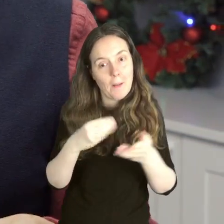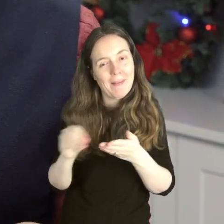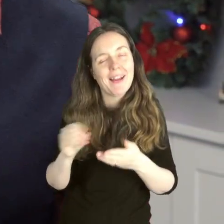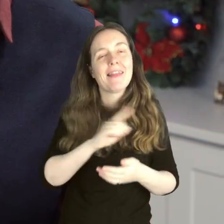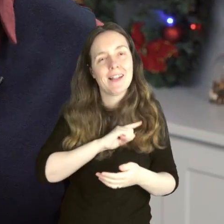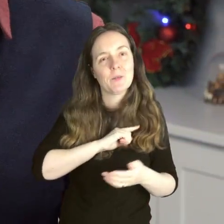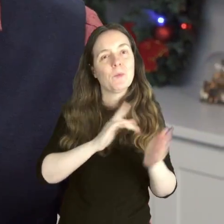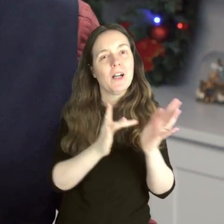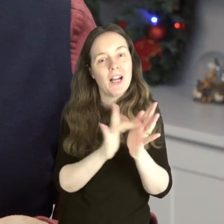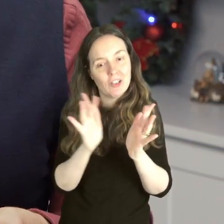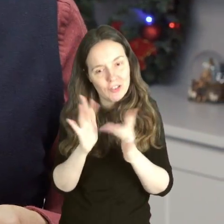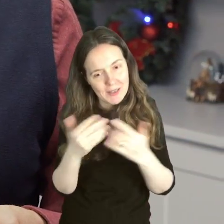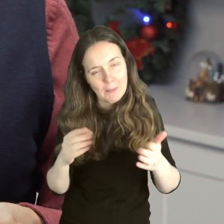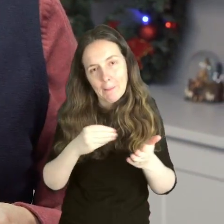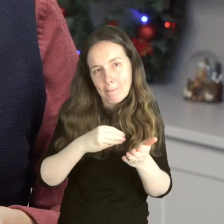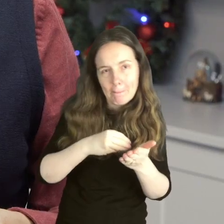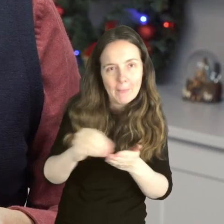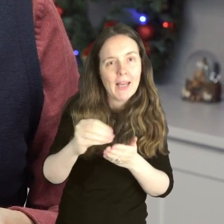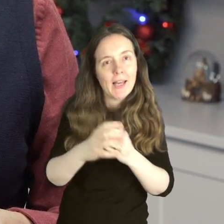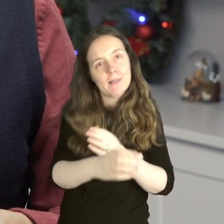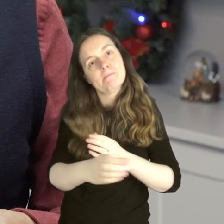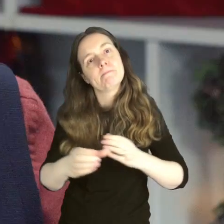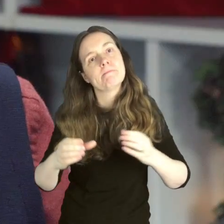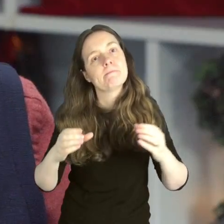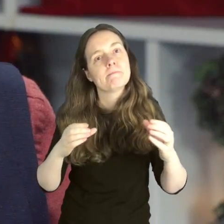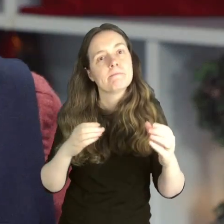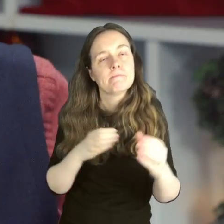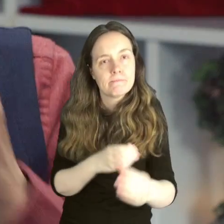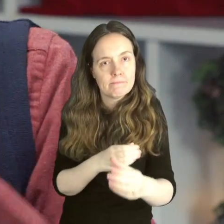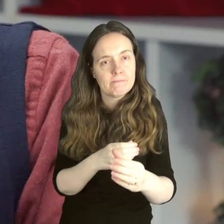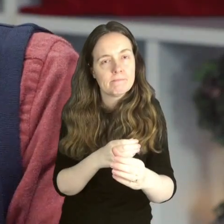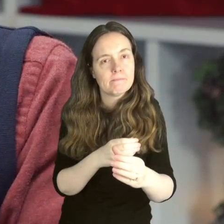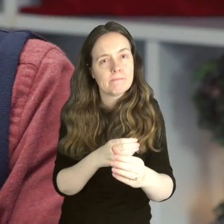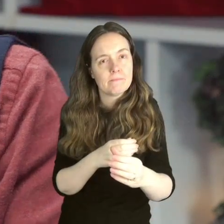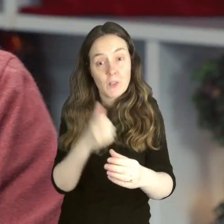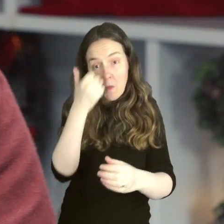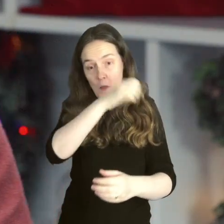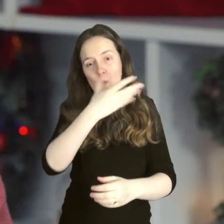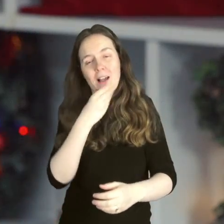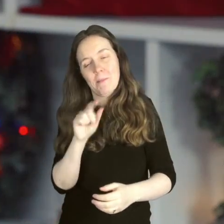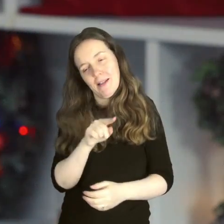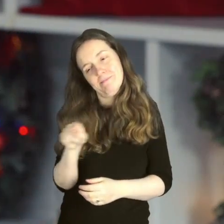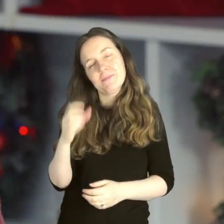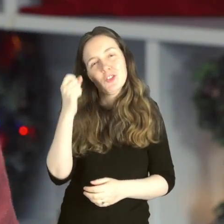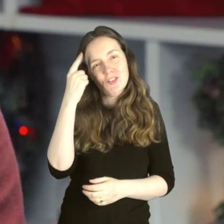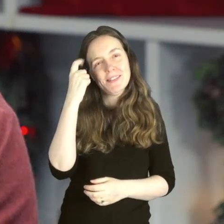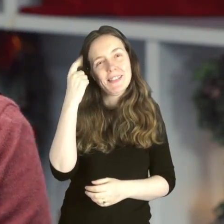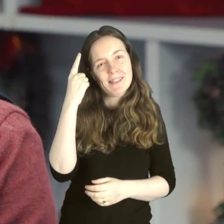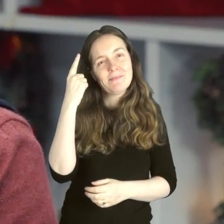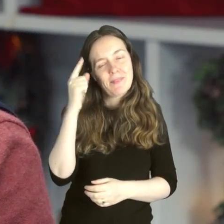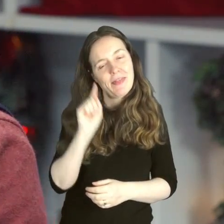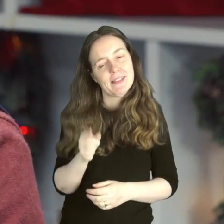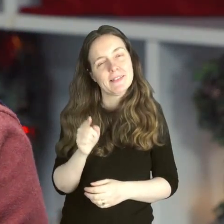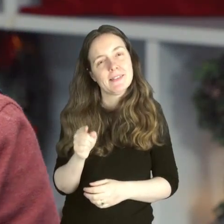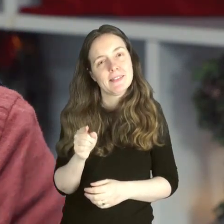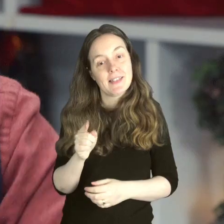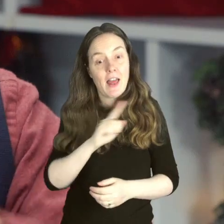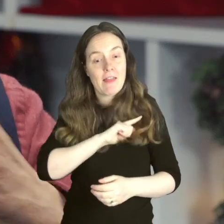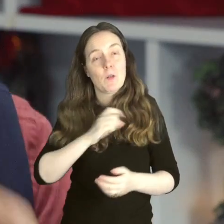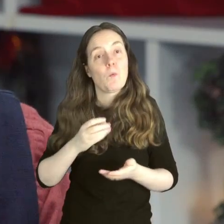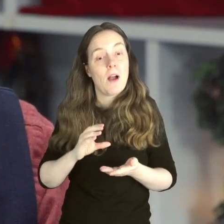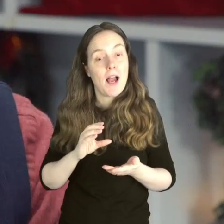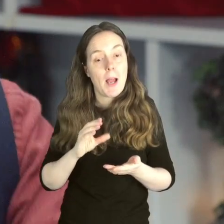Jesus paid for it. You see, the wise men understood that, and that's why they gave